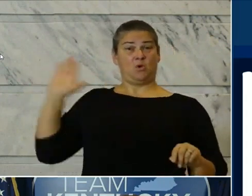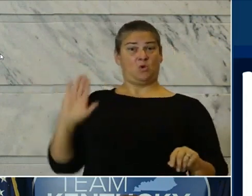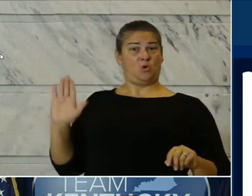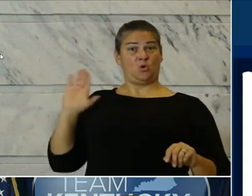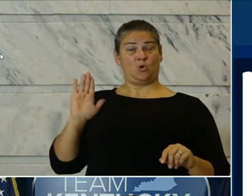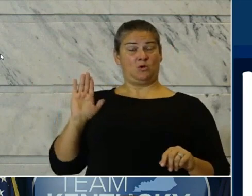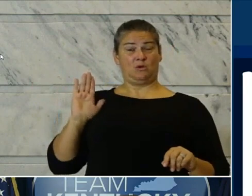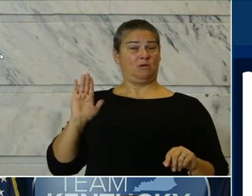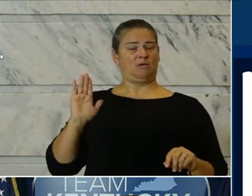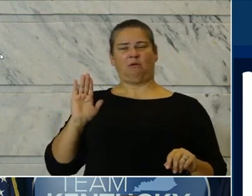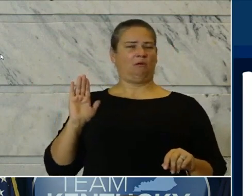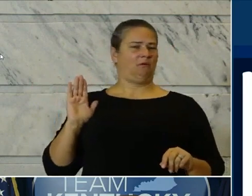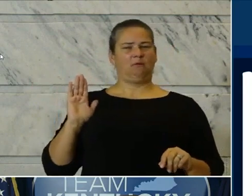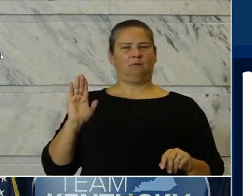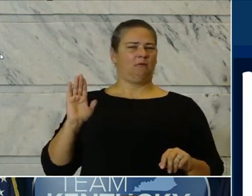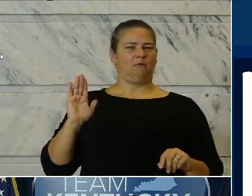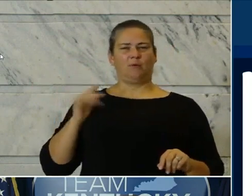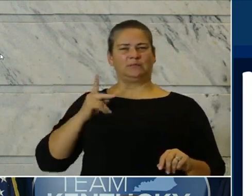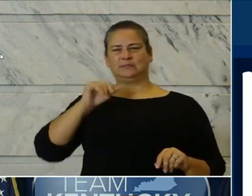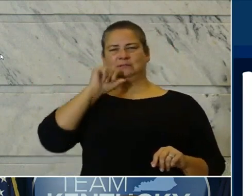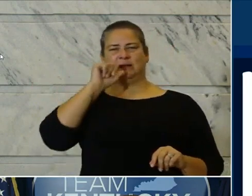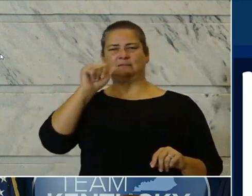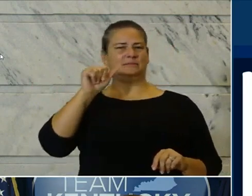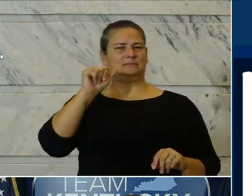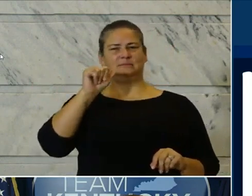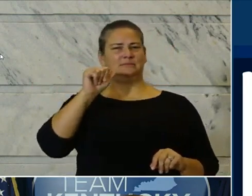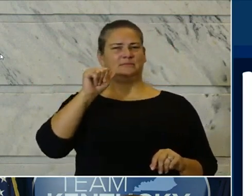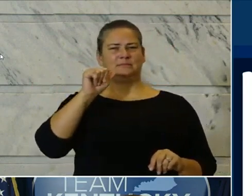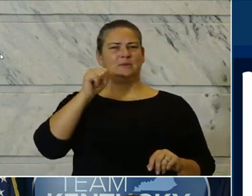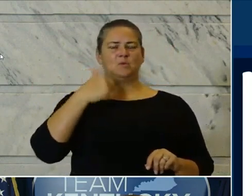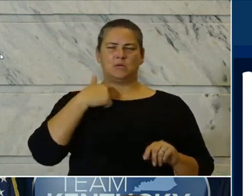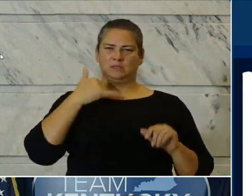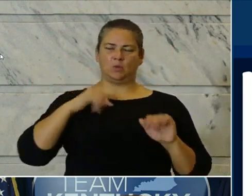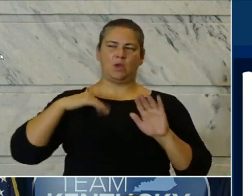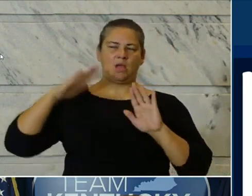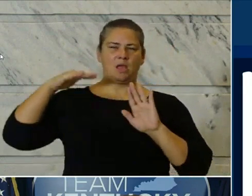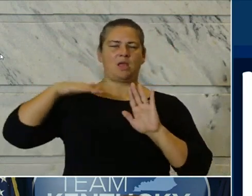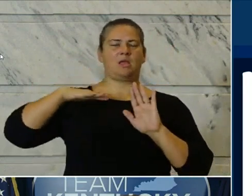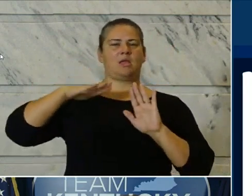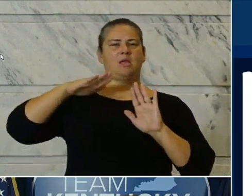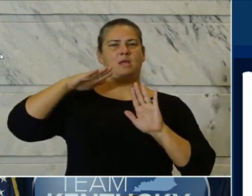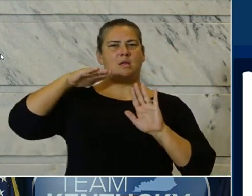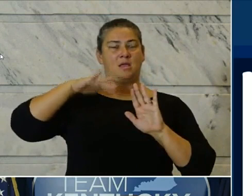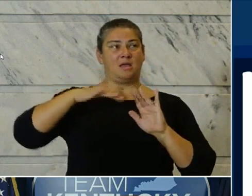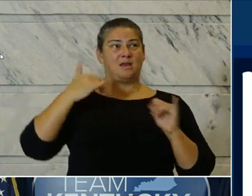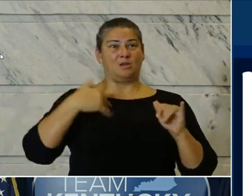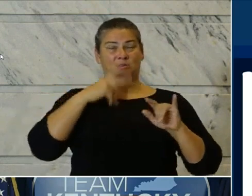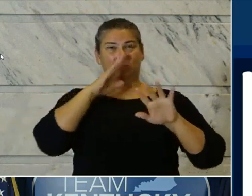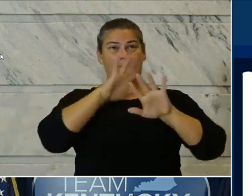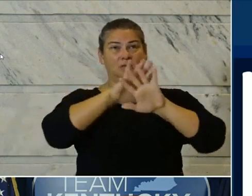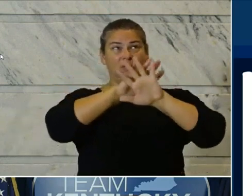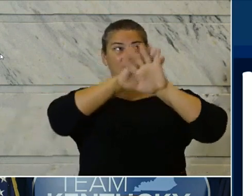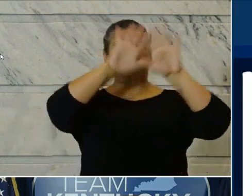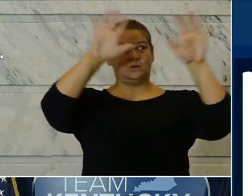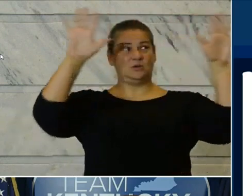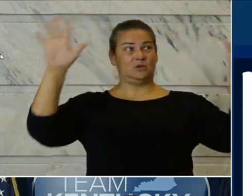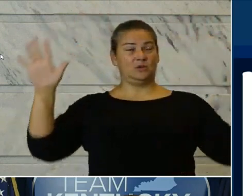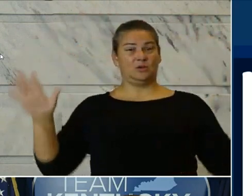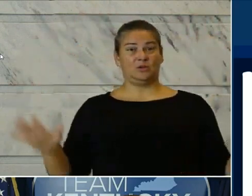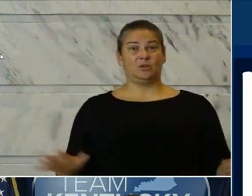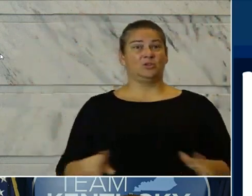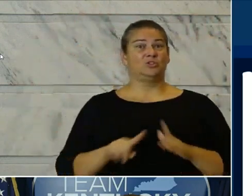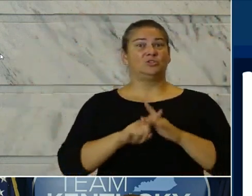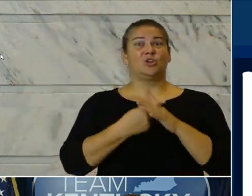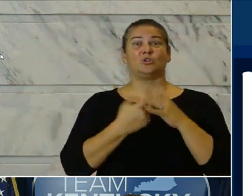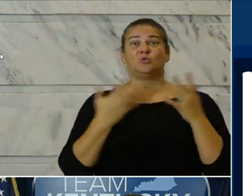seeing, and I believe we're seeing it nationally, is the start of a new escalation of that line not